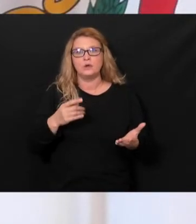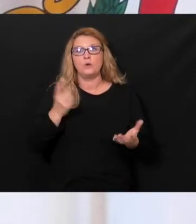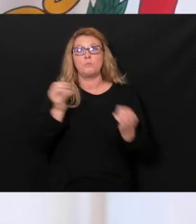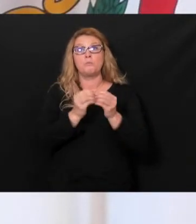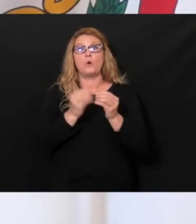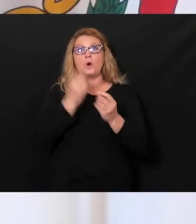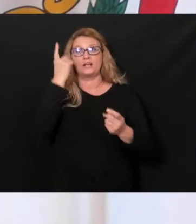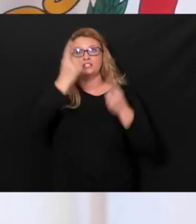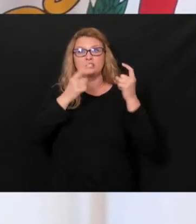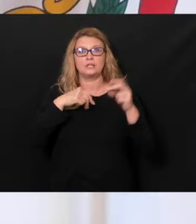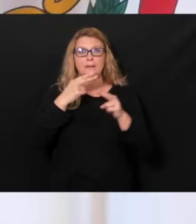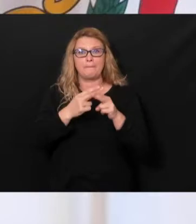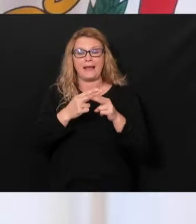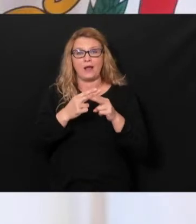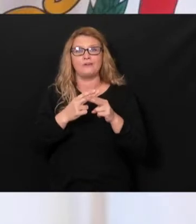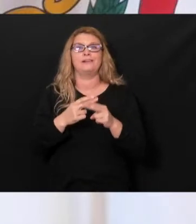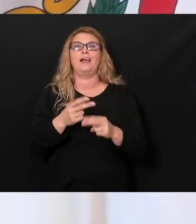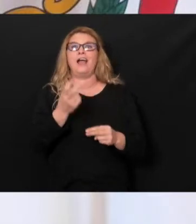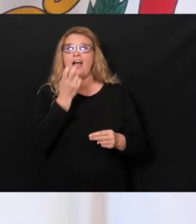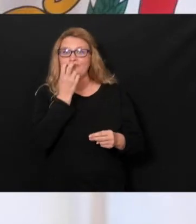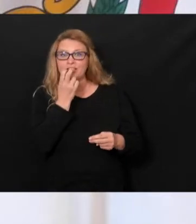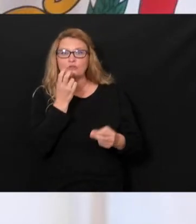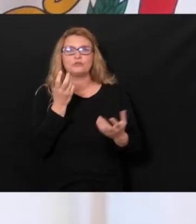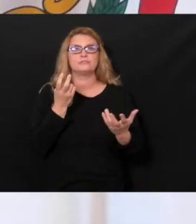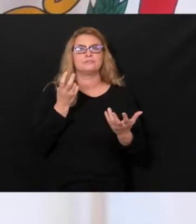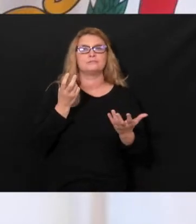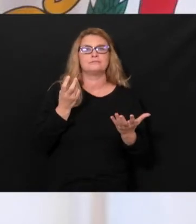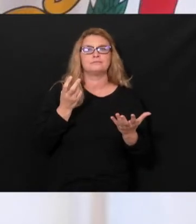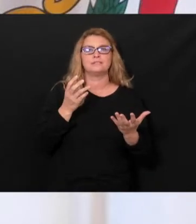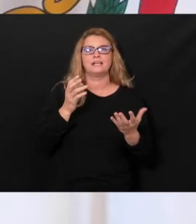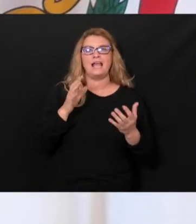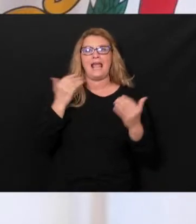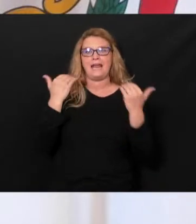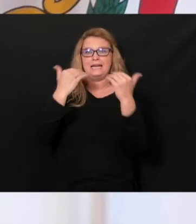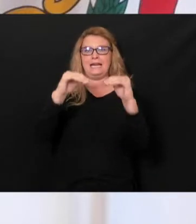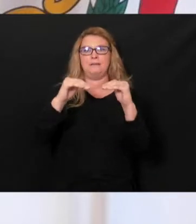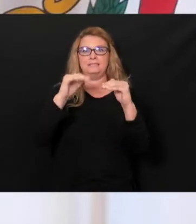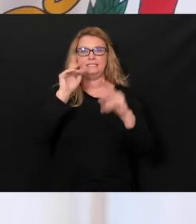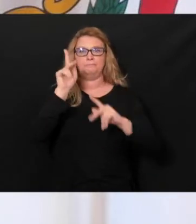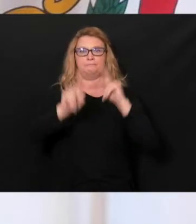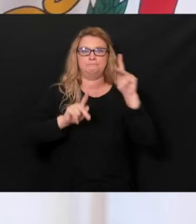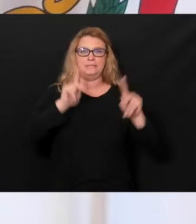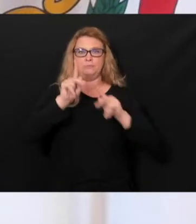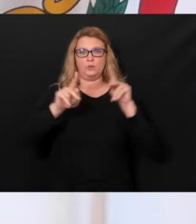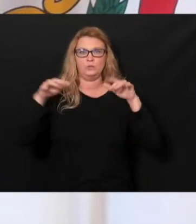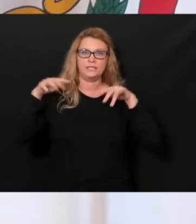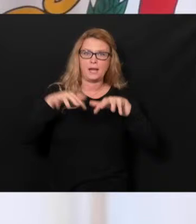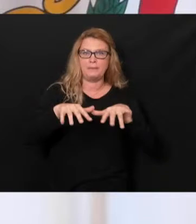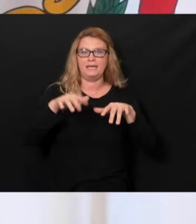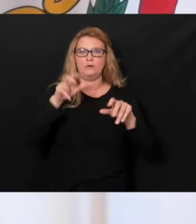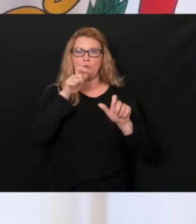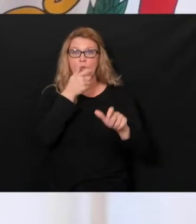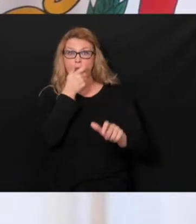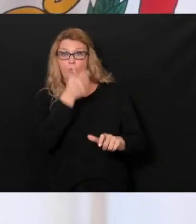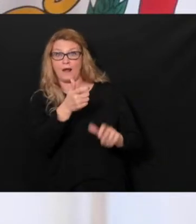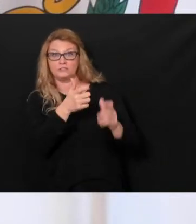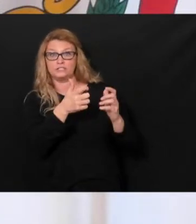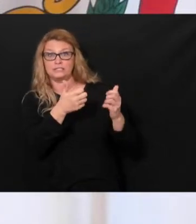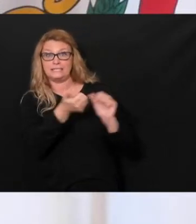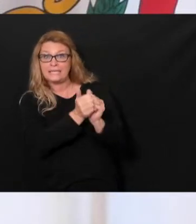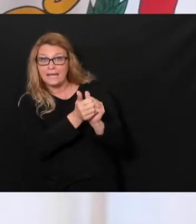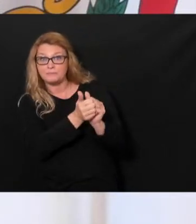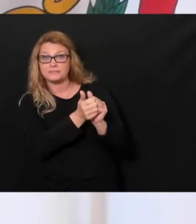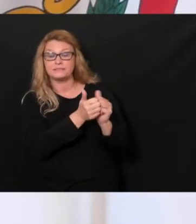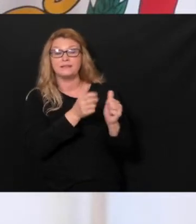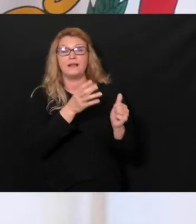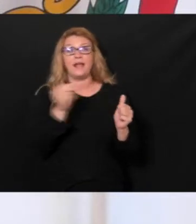our officials, and we need to be concerned, about limitations as far as people coming to the games, and and